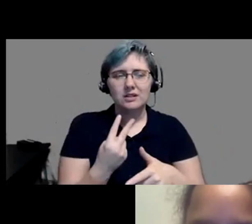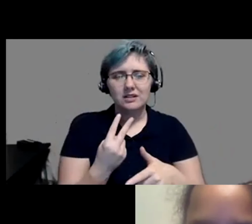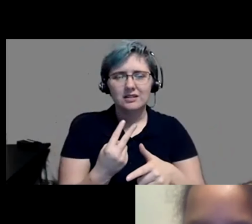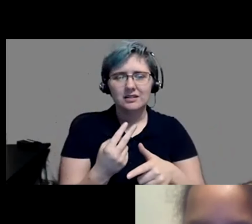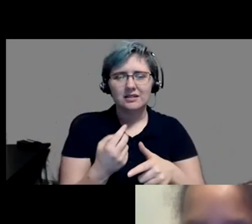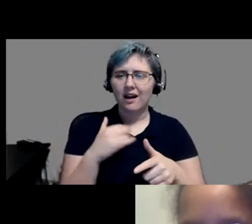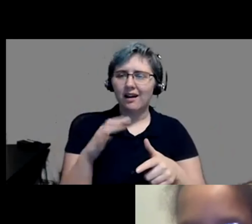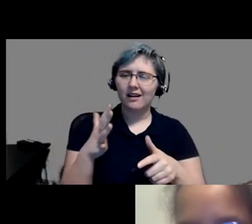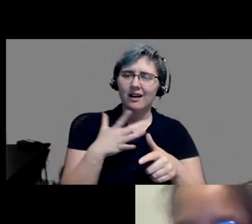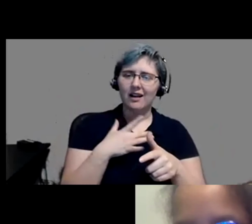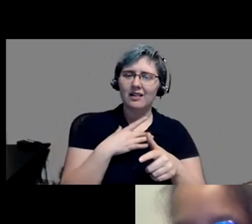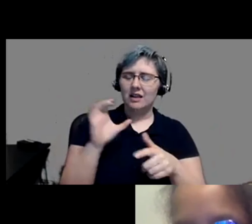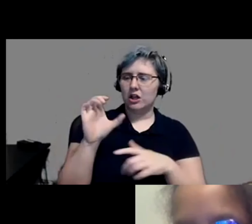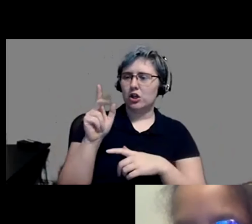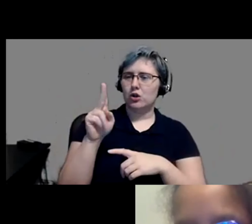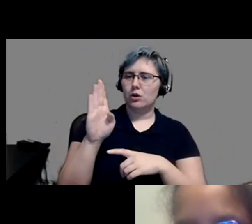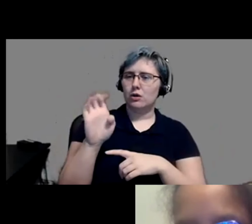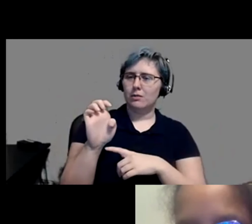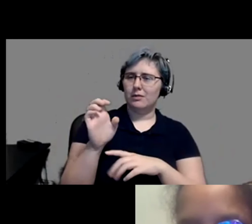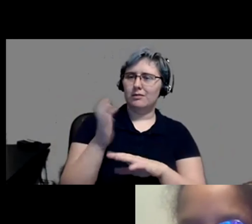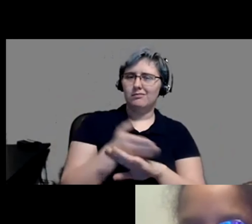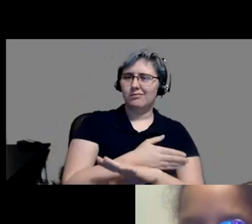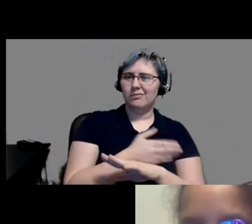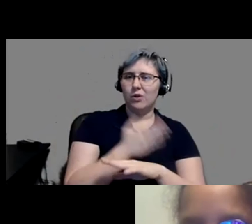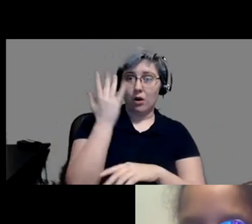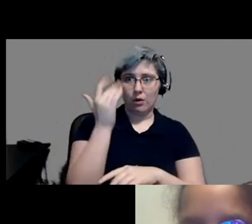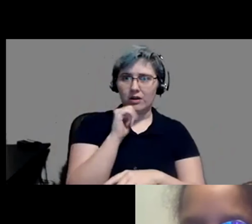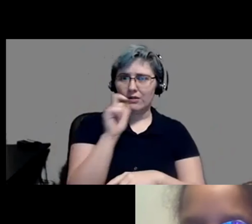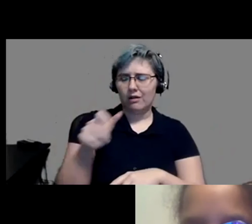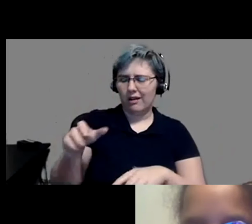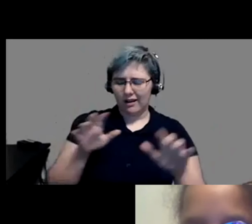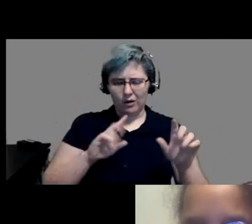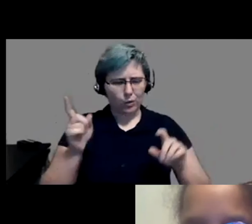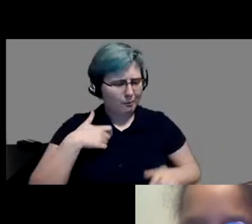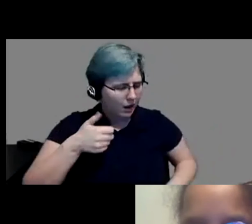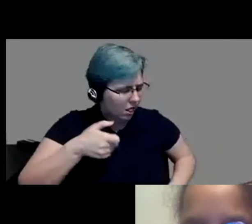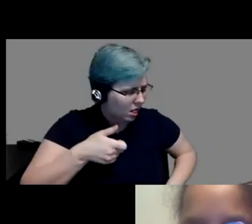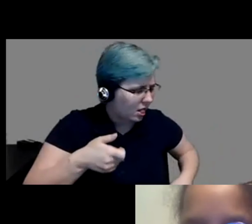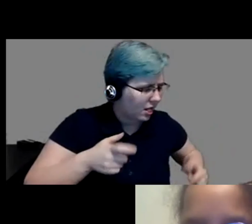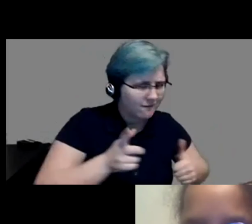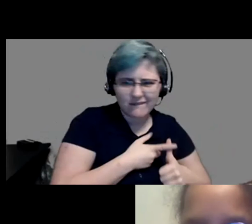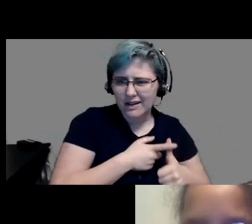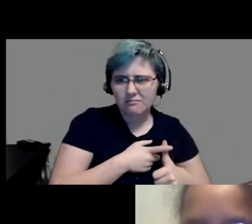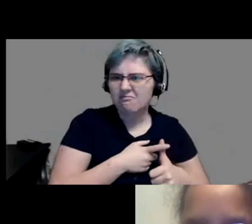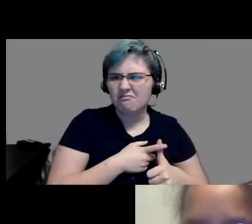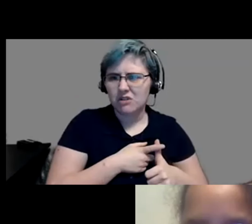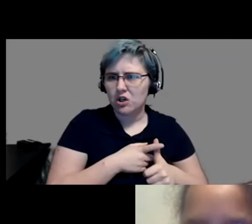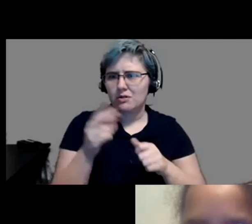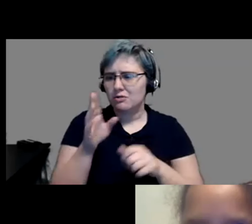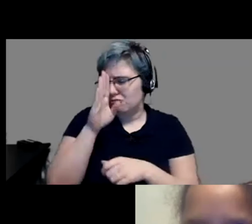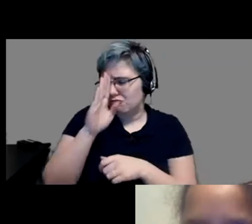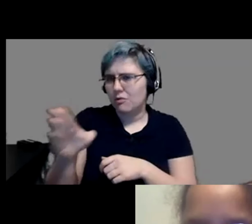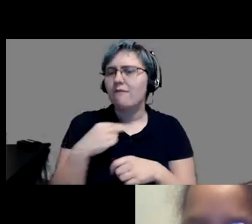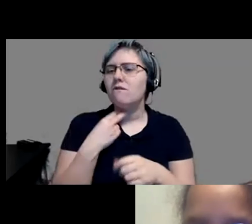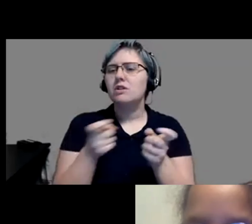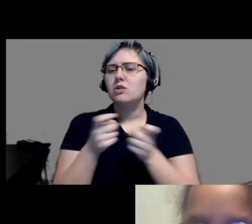of liked the Cube a little better because you didn't really need to find the remote in order to voice control the